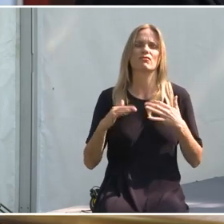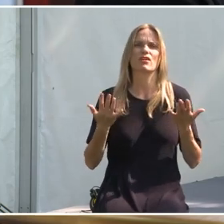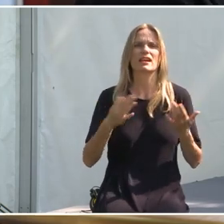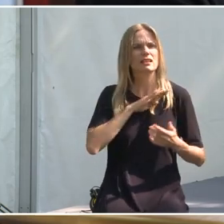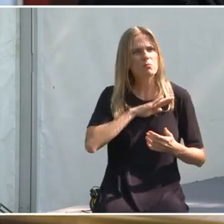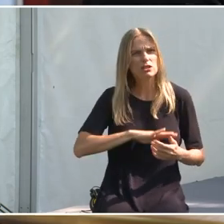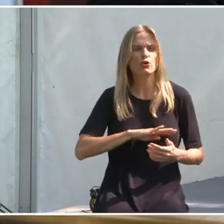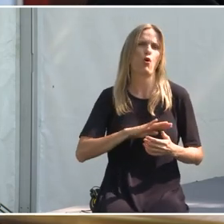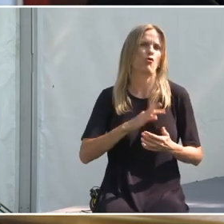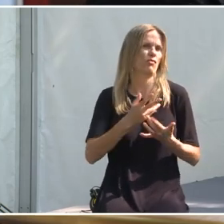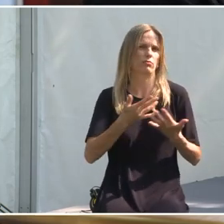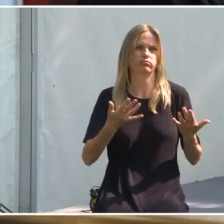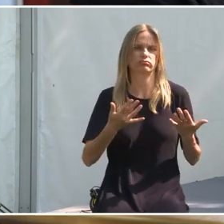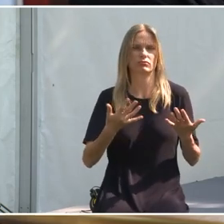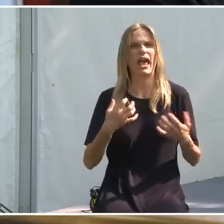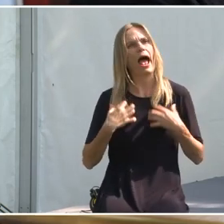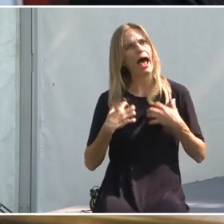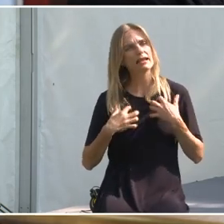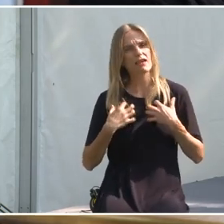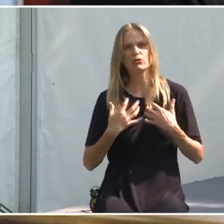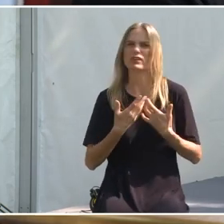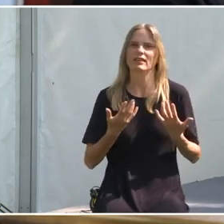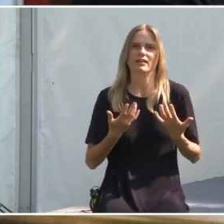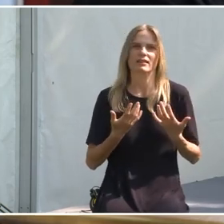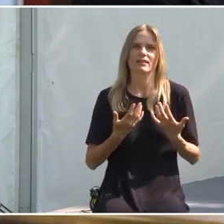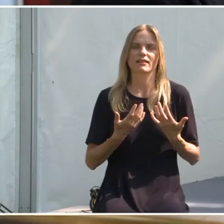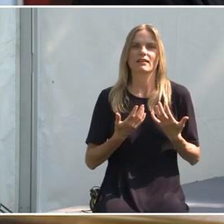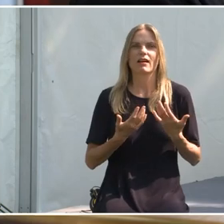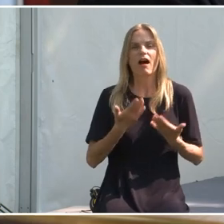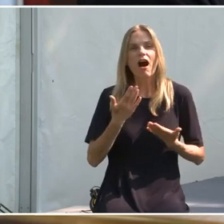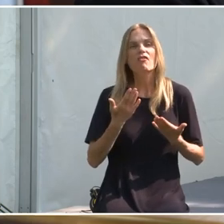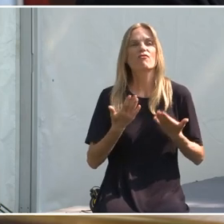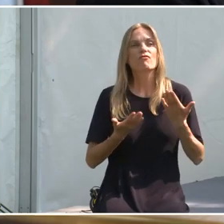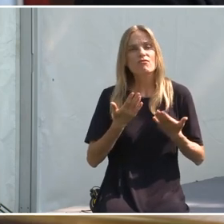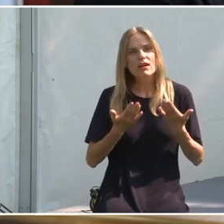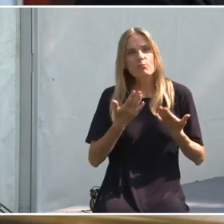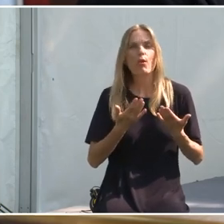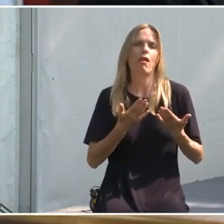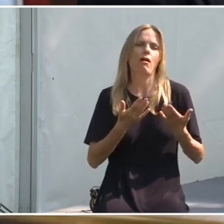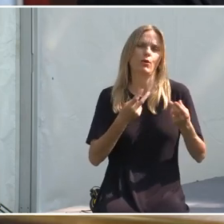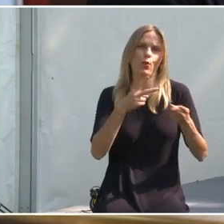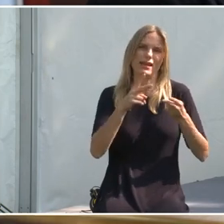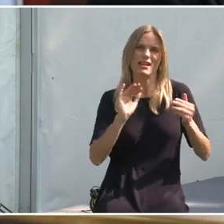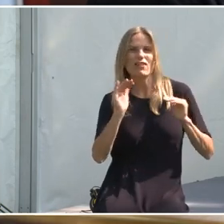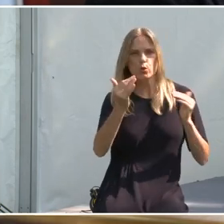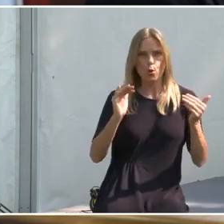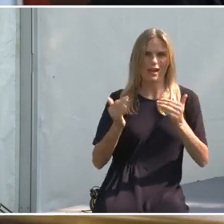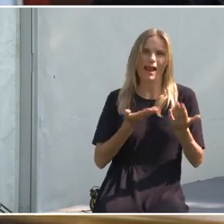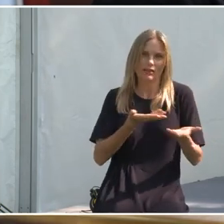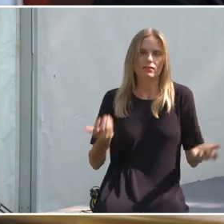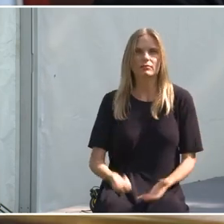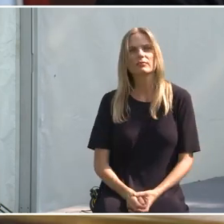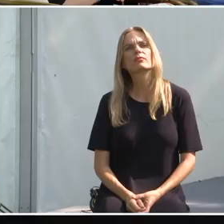or something, it's my anxiety. But actually deep inside, there might be a feeling of deep loneliness. So where should we be having